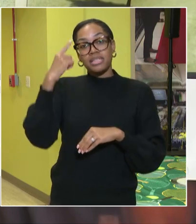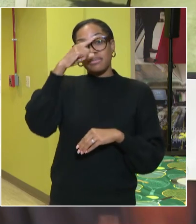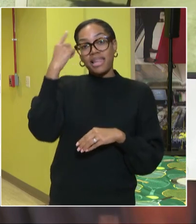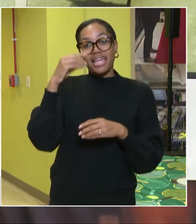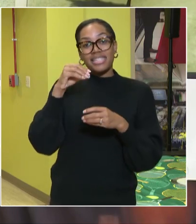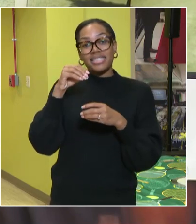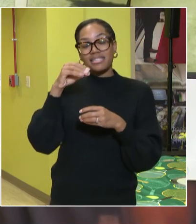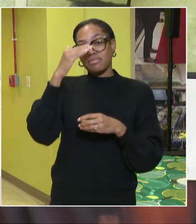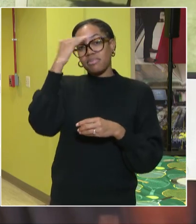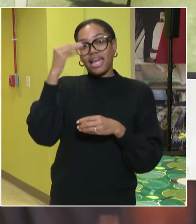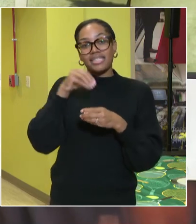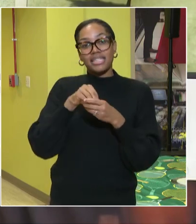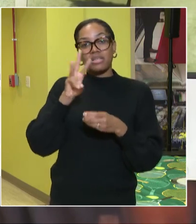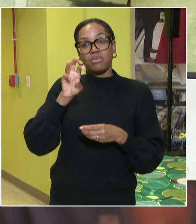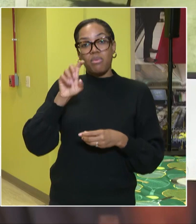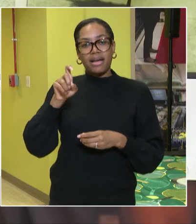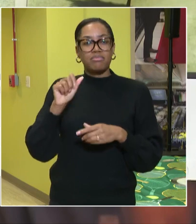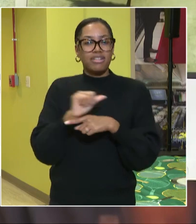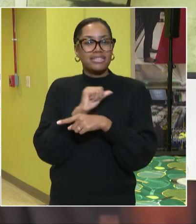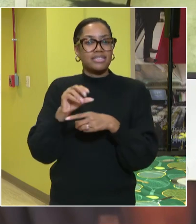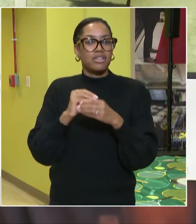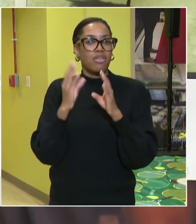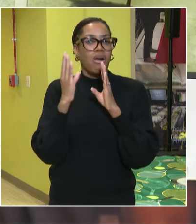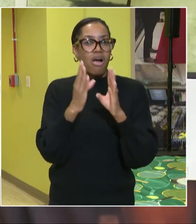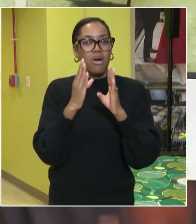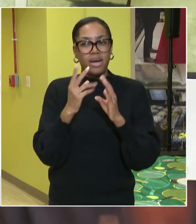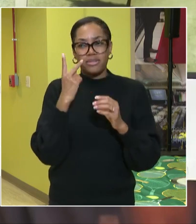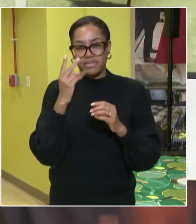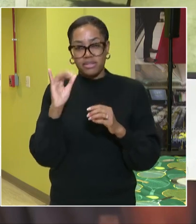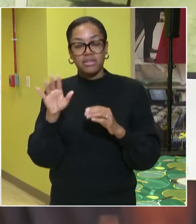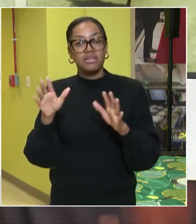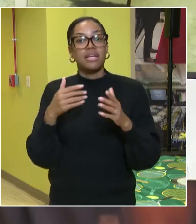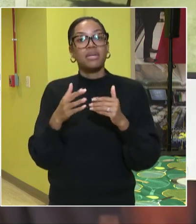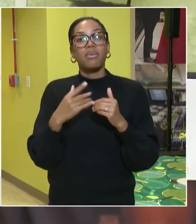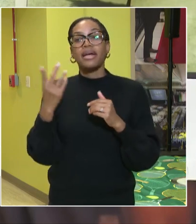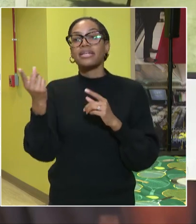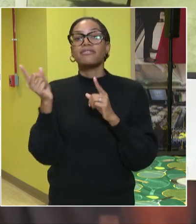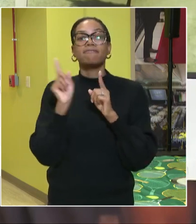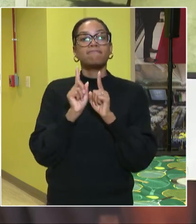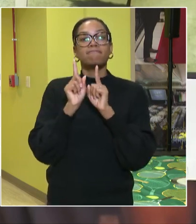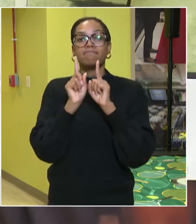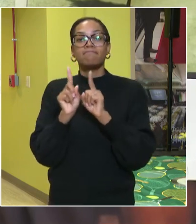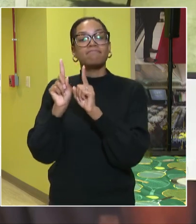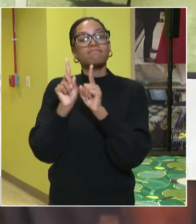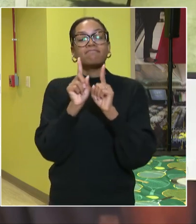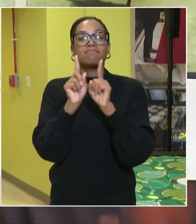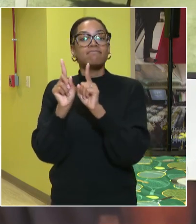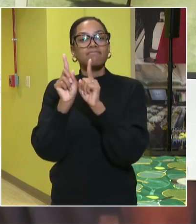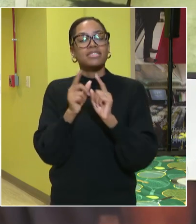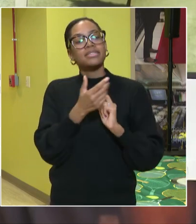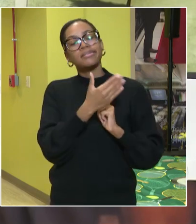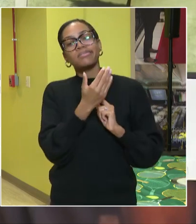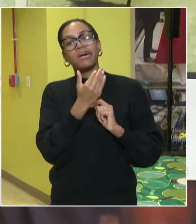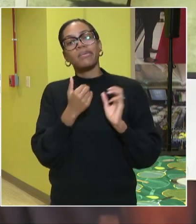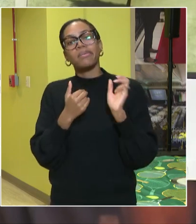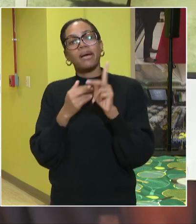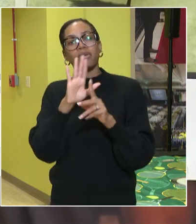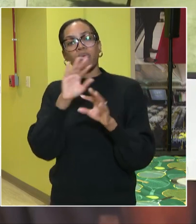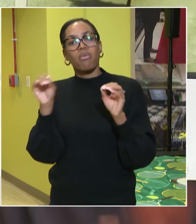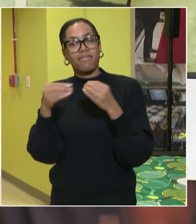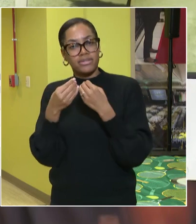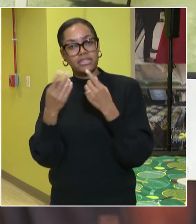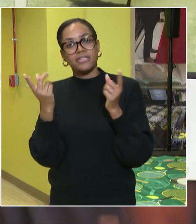was practicing in the hallway in the museum. You've all seen that. And he walked with me, and he said, come on, let's go back to your